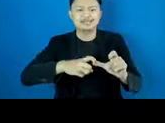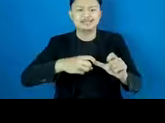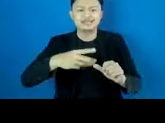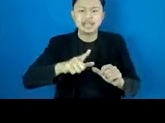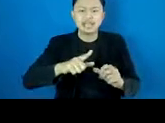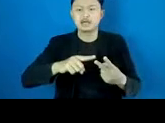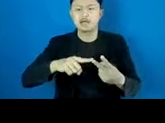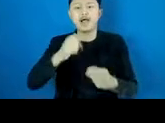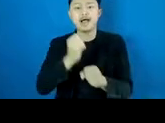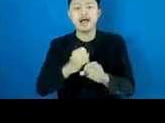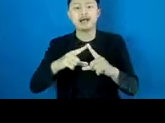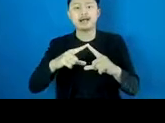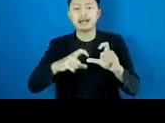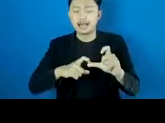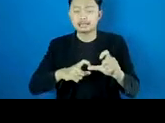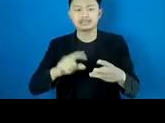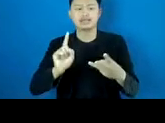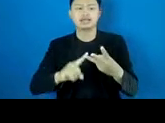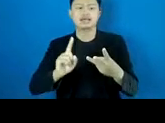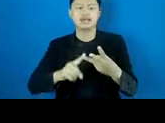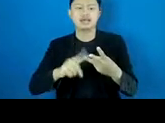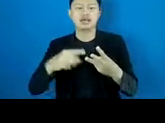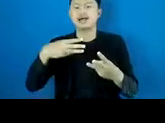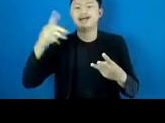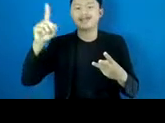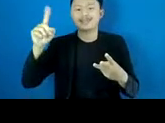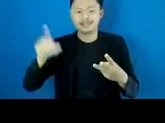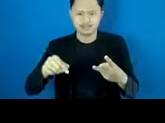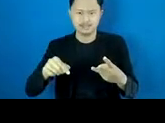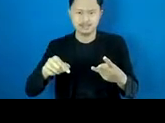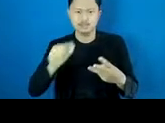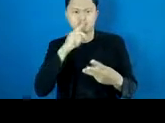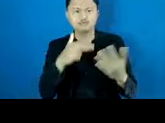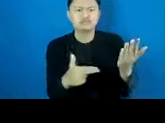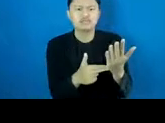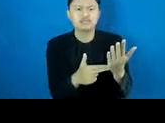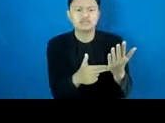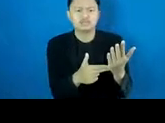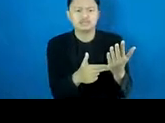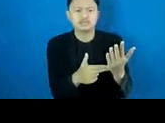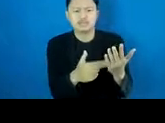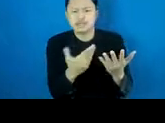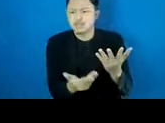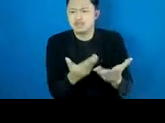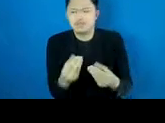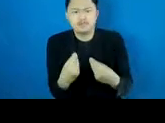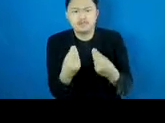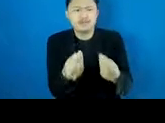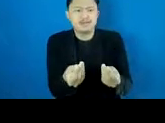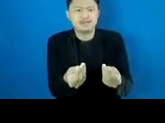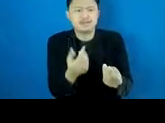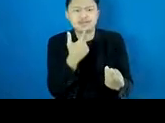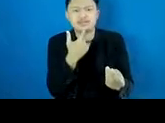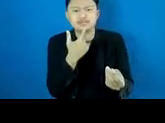and you can see an equivalent electric bus with a full charge provides less than half of